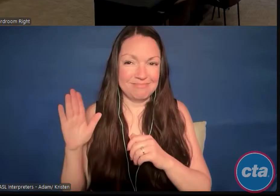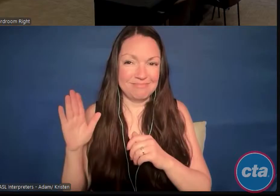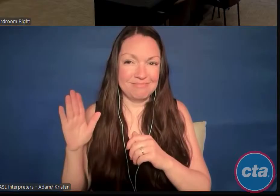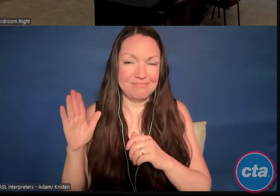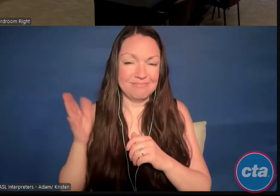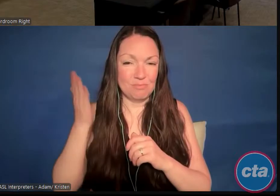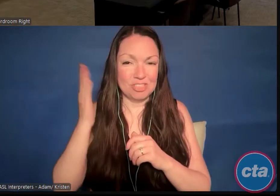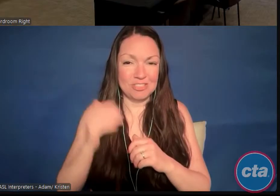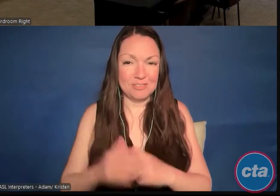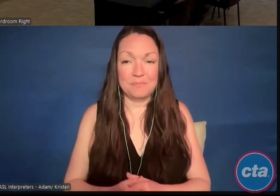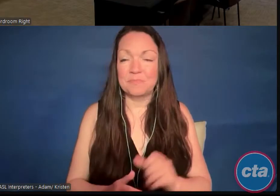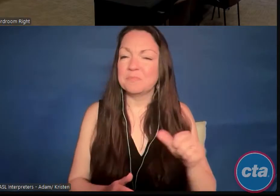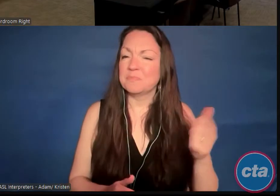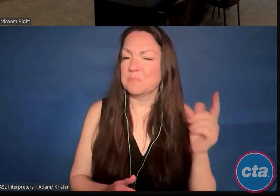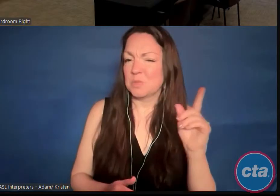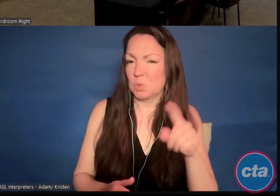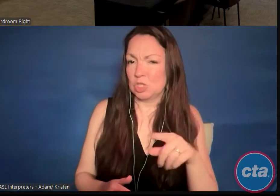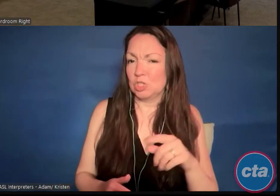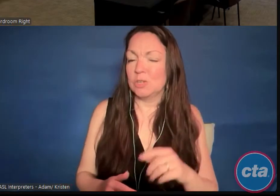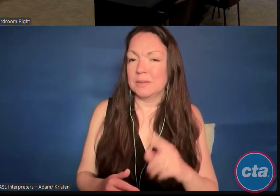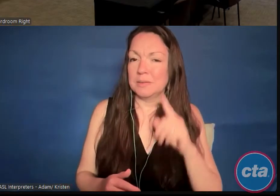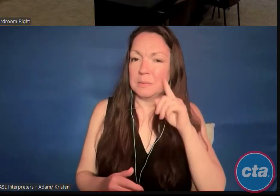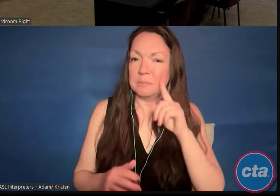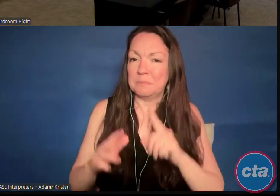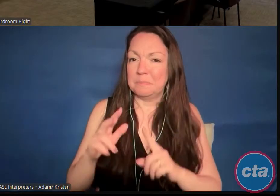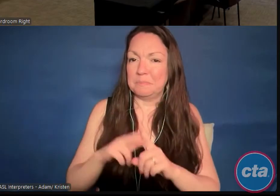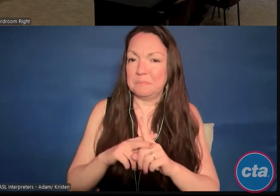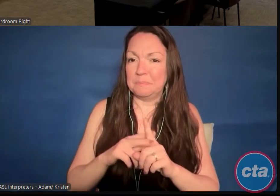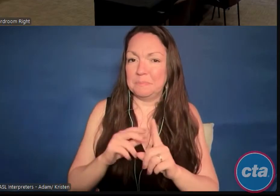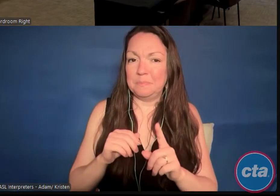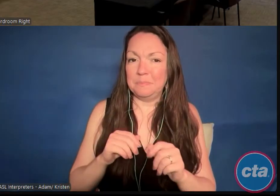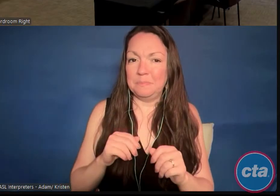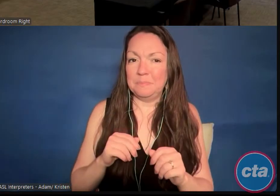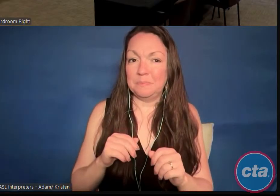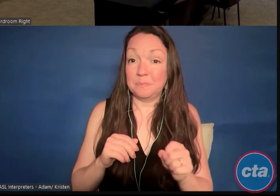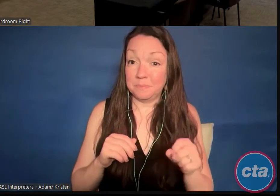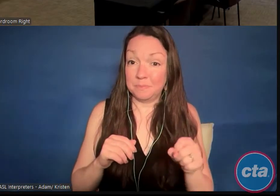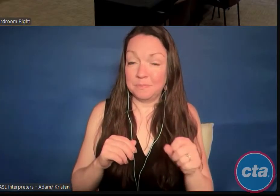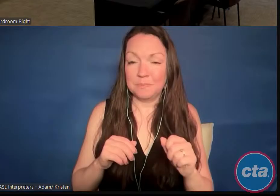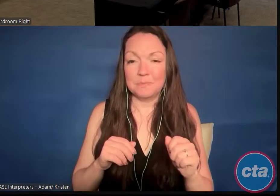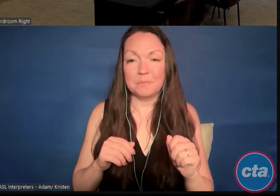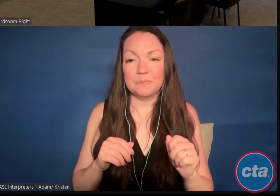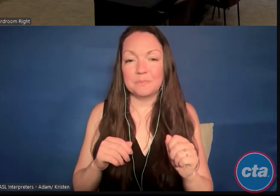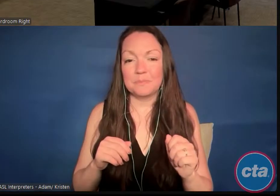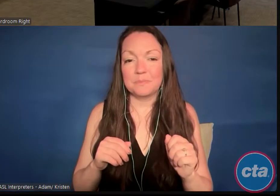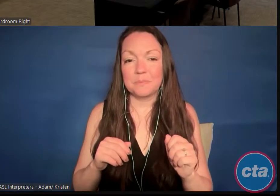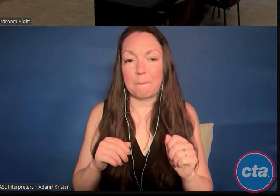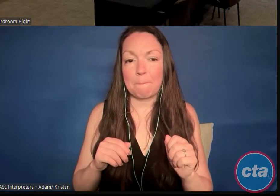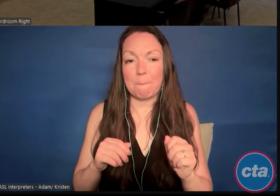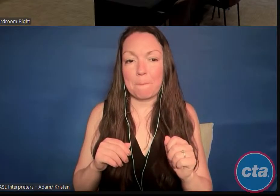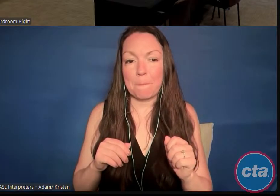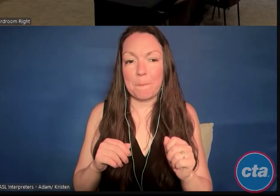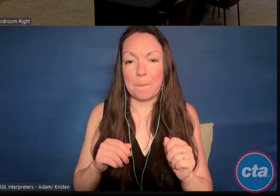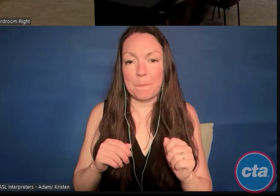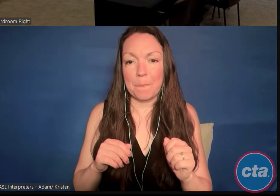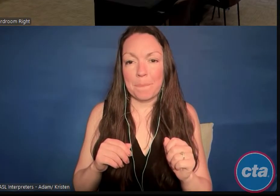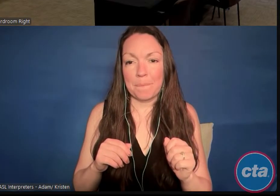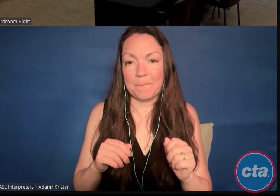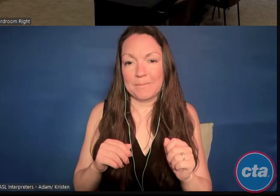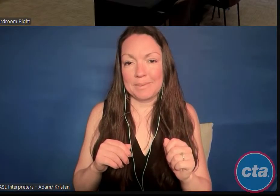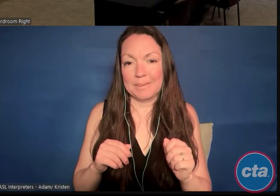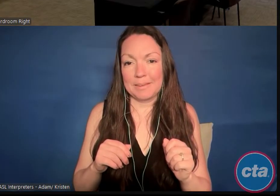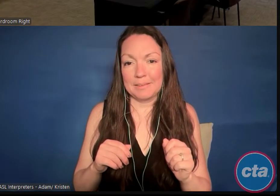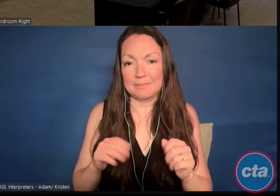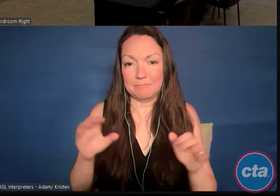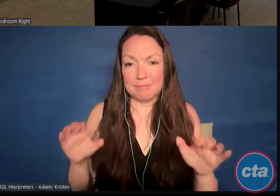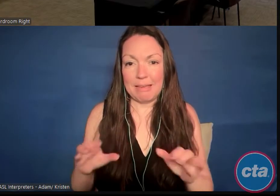I do have another question that kind of popped up, if that's okay. It was about kind of the